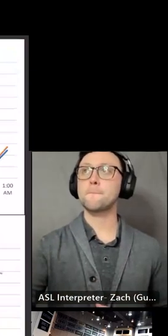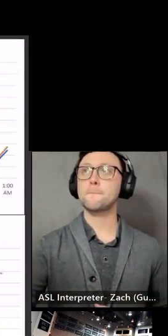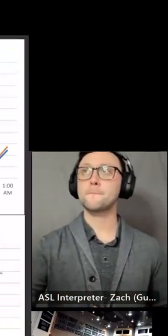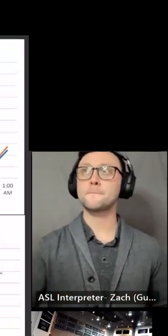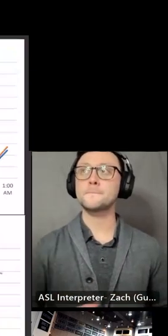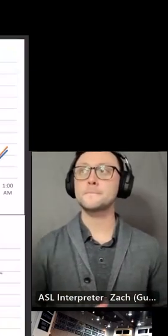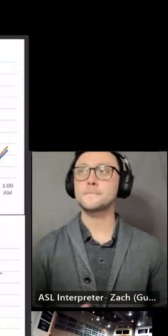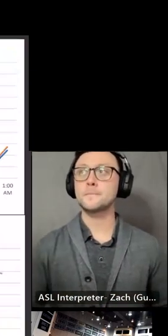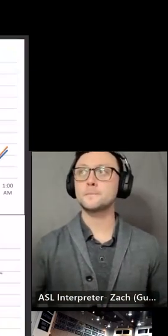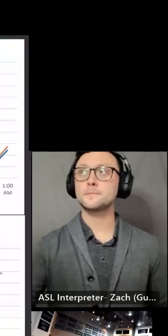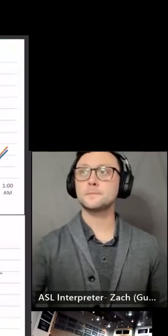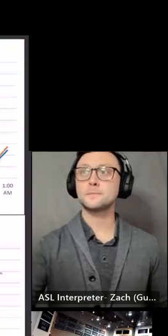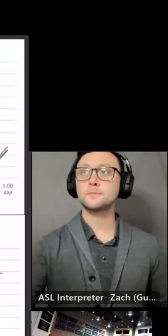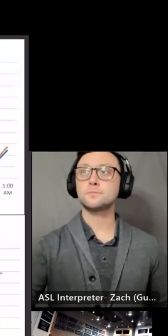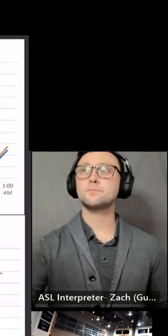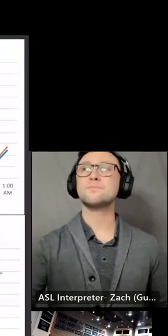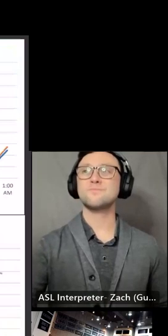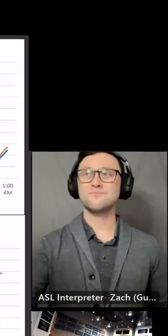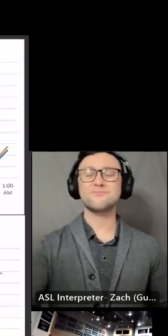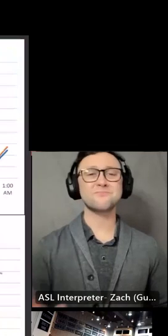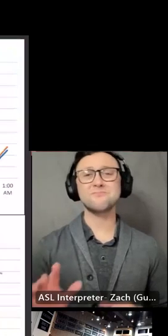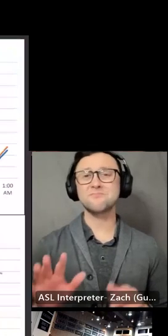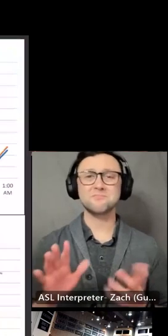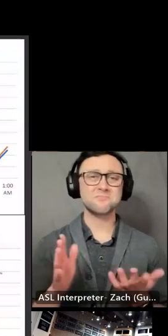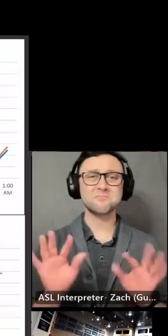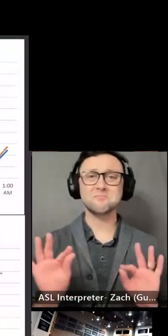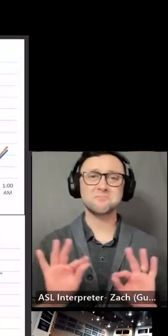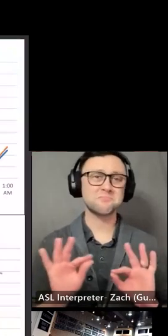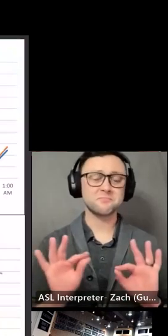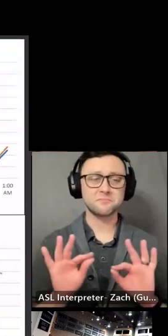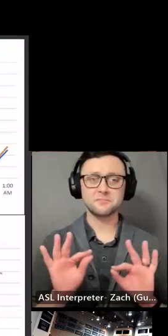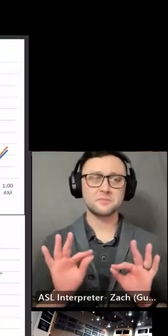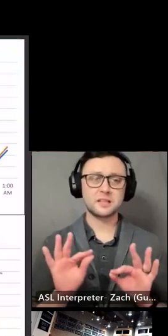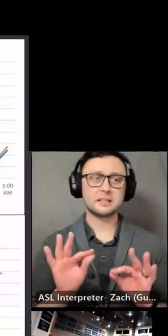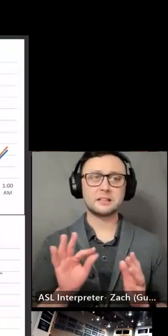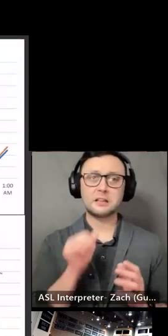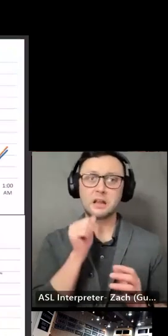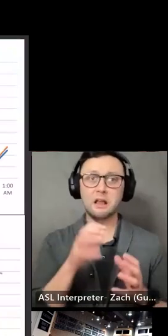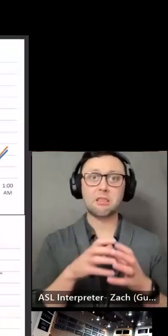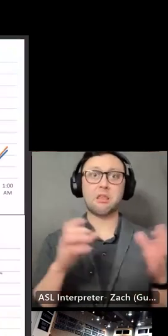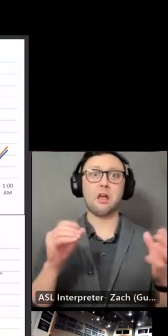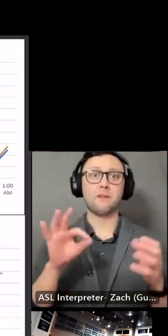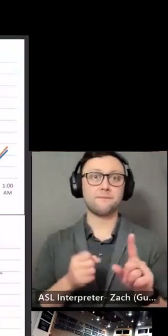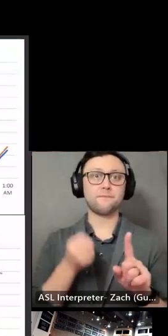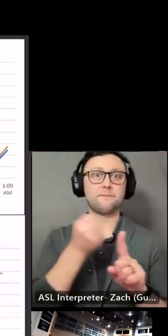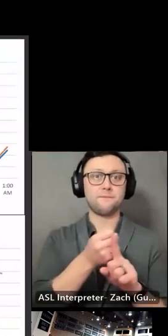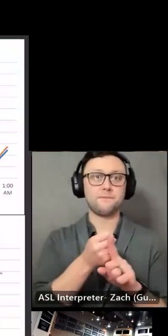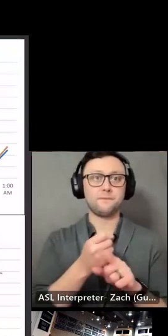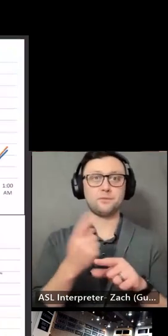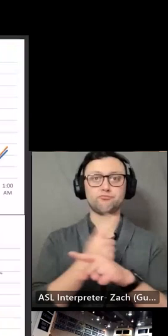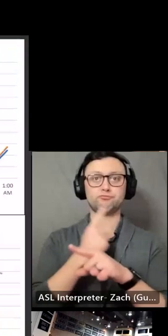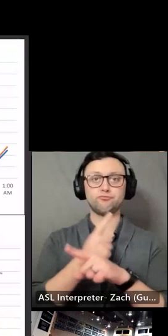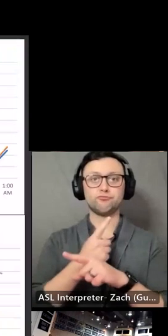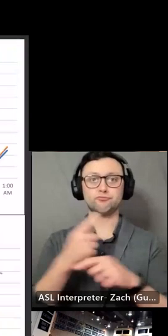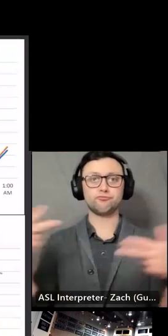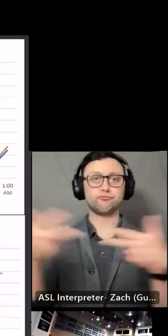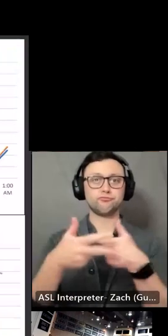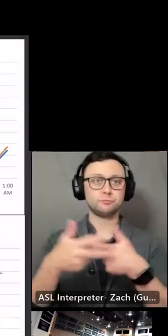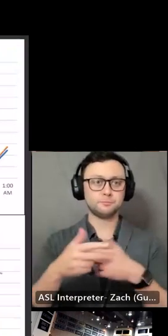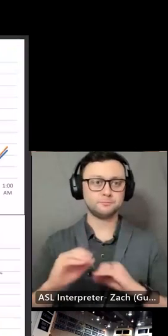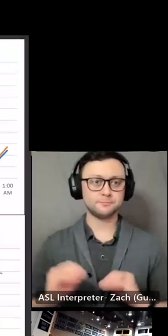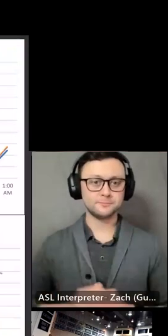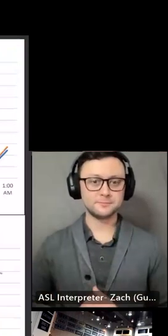it's the impacts are very minimal because they have to pause here.